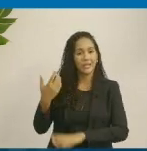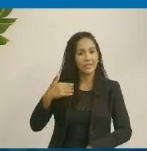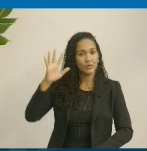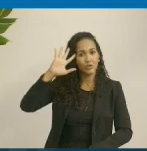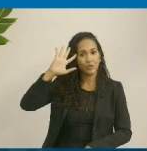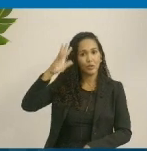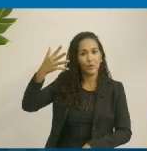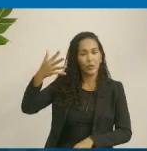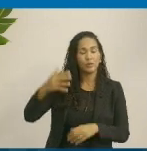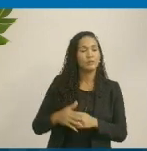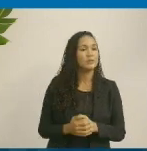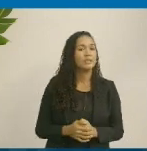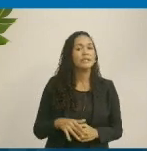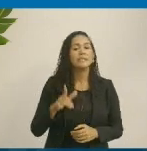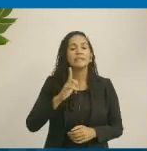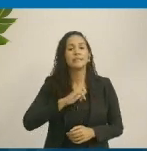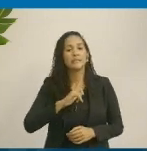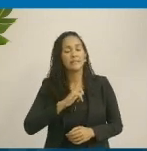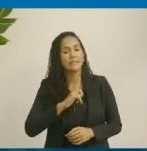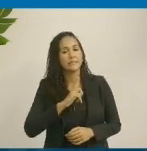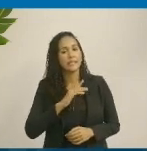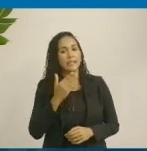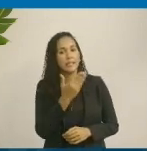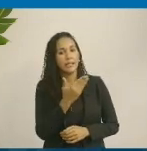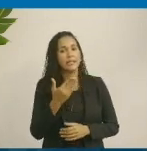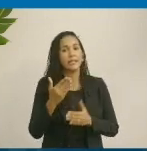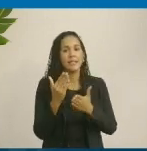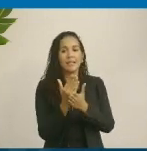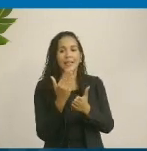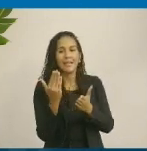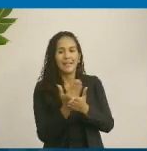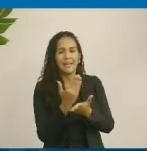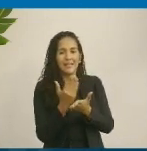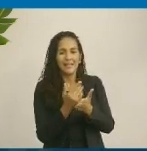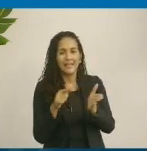the interactive videos. We've included